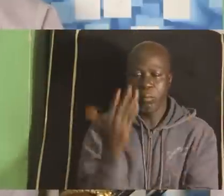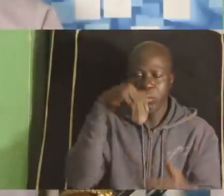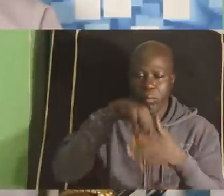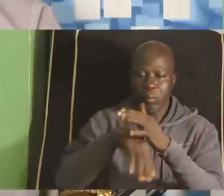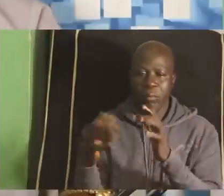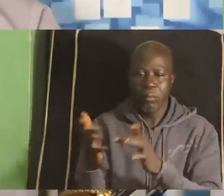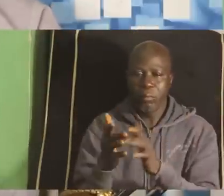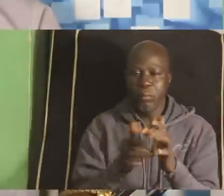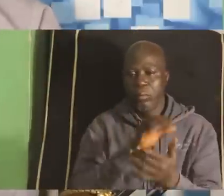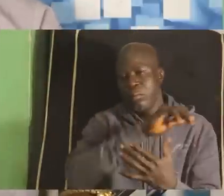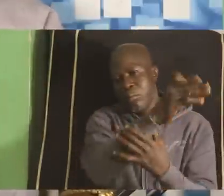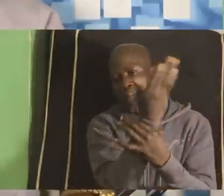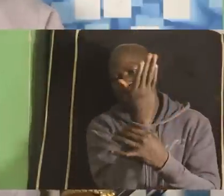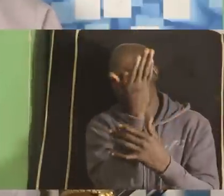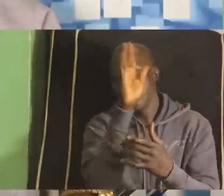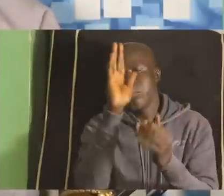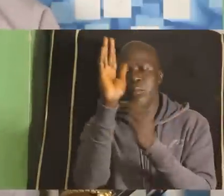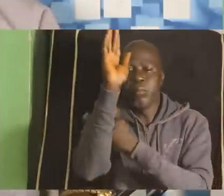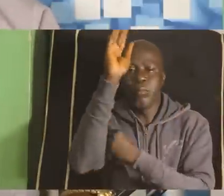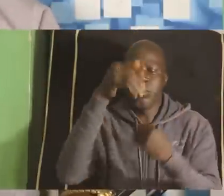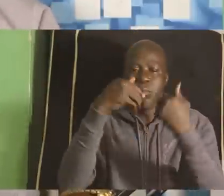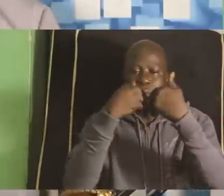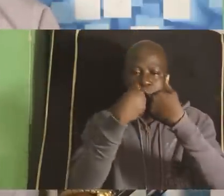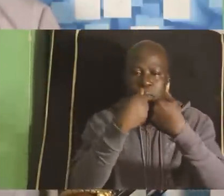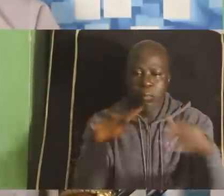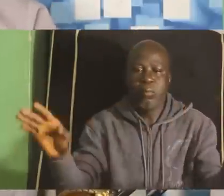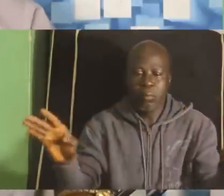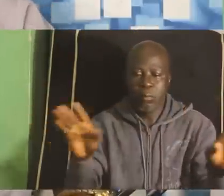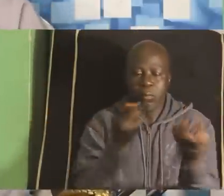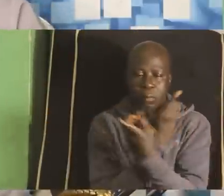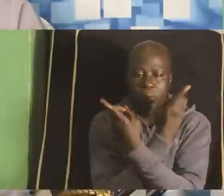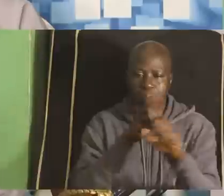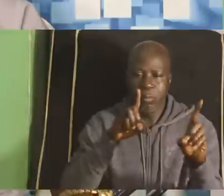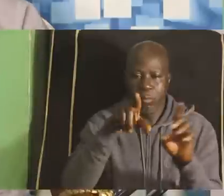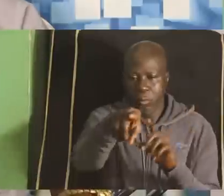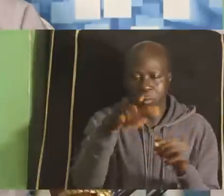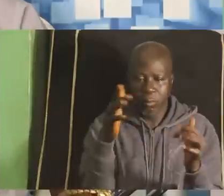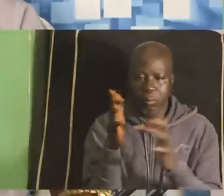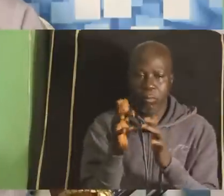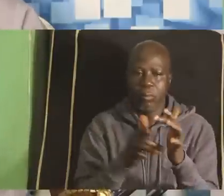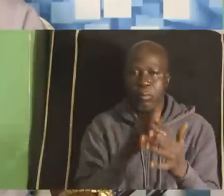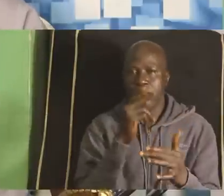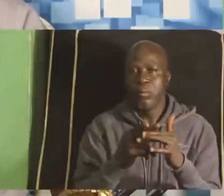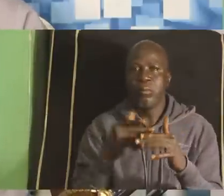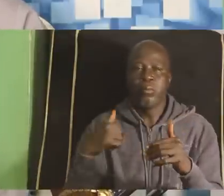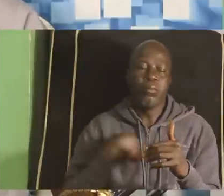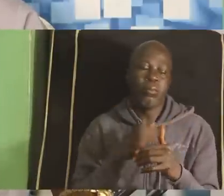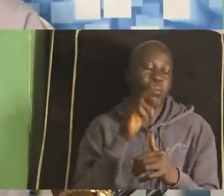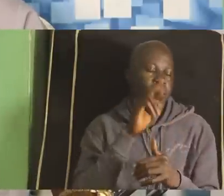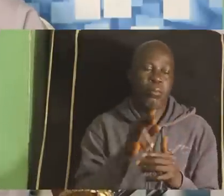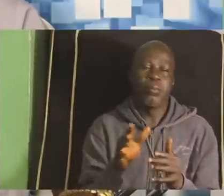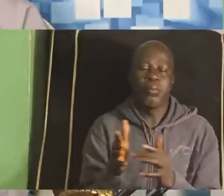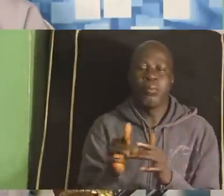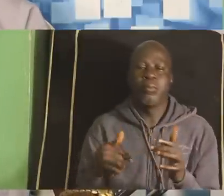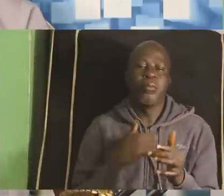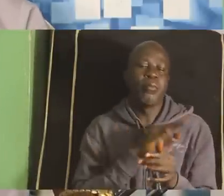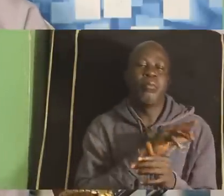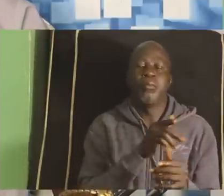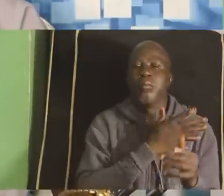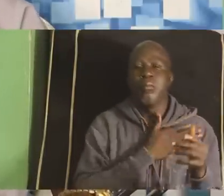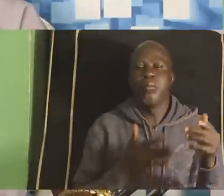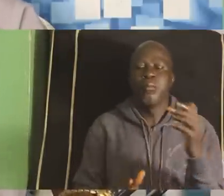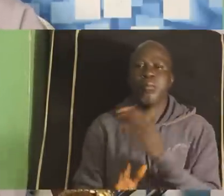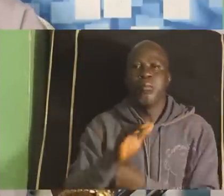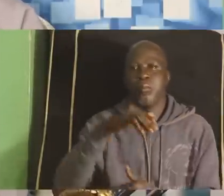owo Olorun o end of God o tu osile amen yes oluwa wa amen Jesus name my